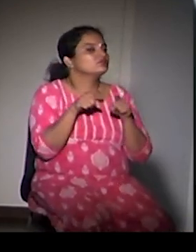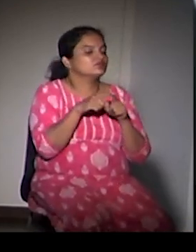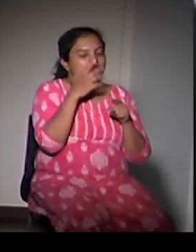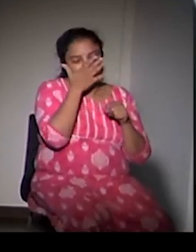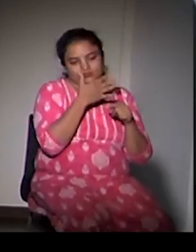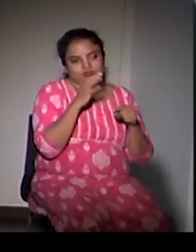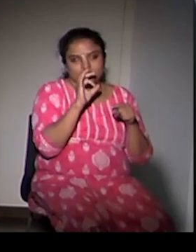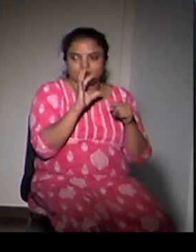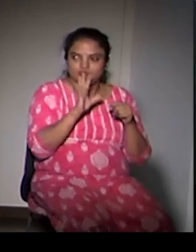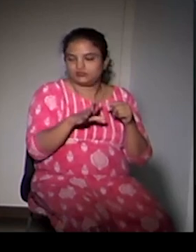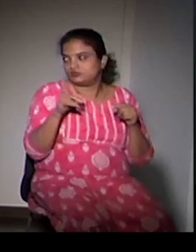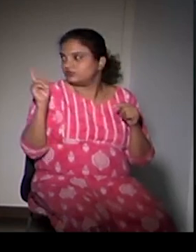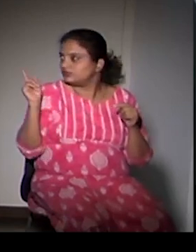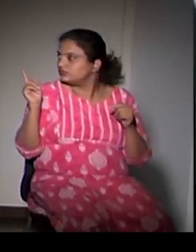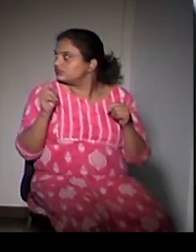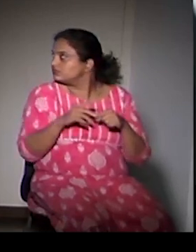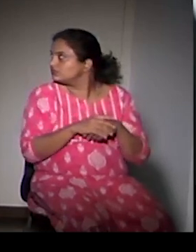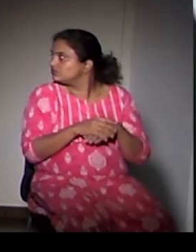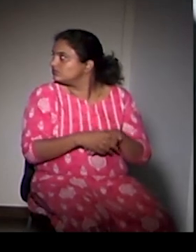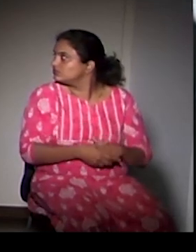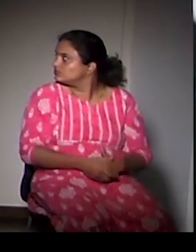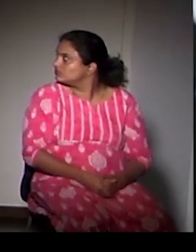scenes.